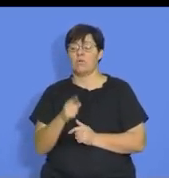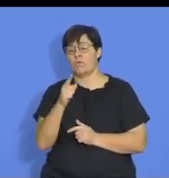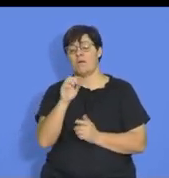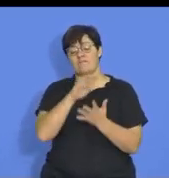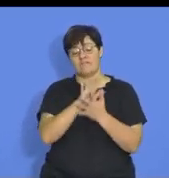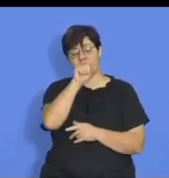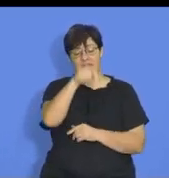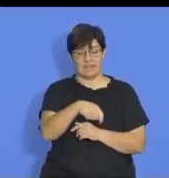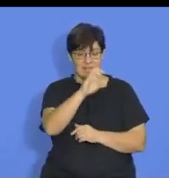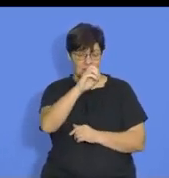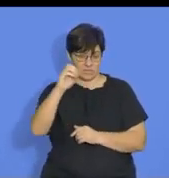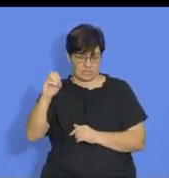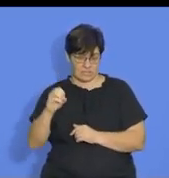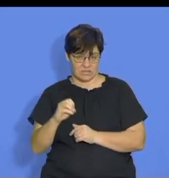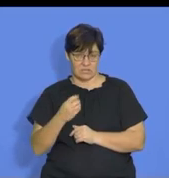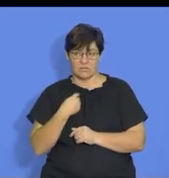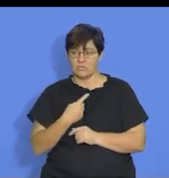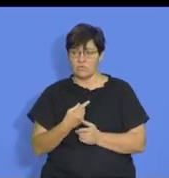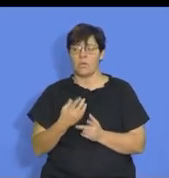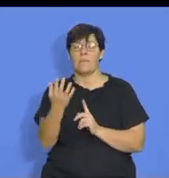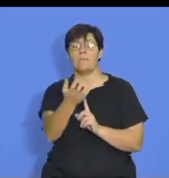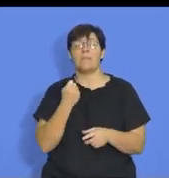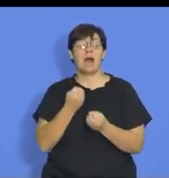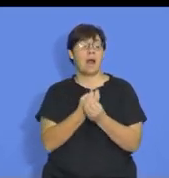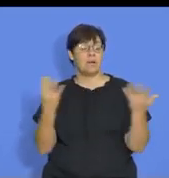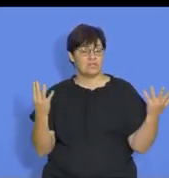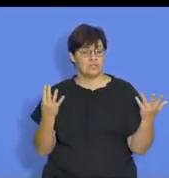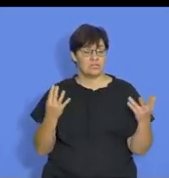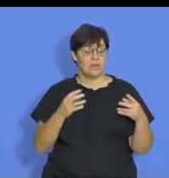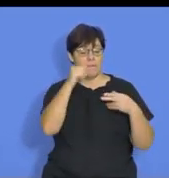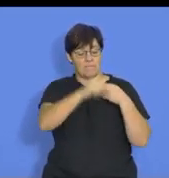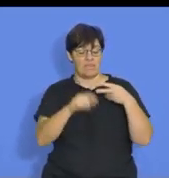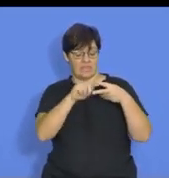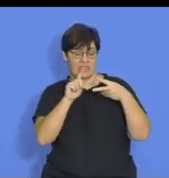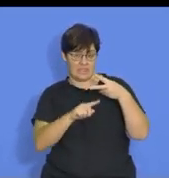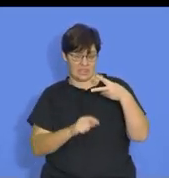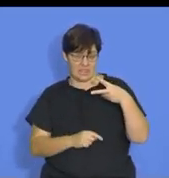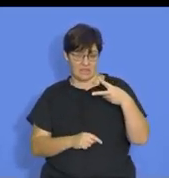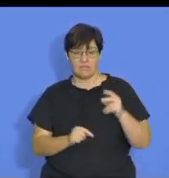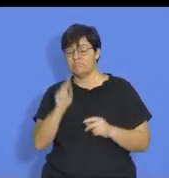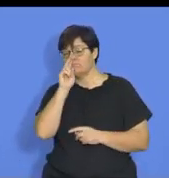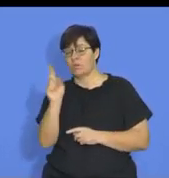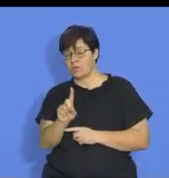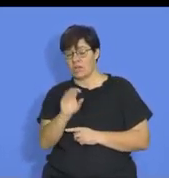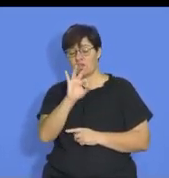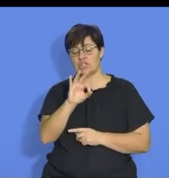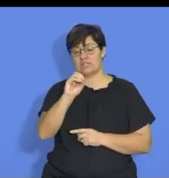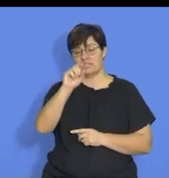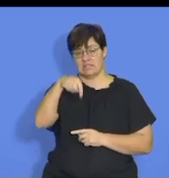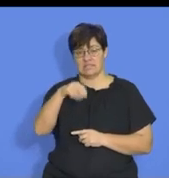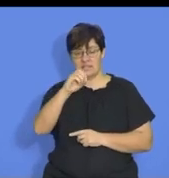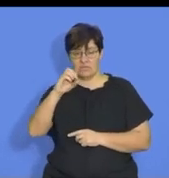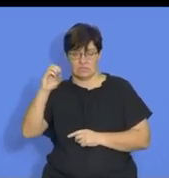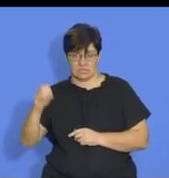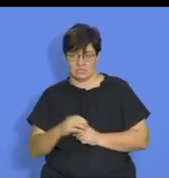So obviously, if her monthly salary is 15,000, she's withdrawn a salary for 2 months. So